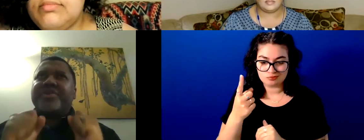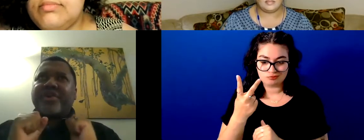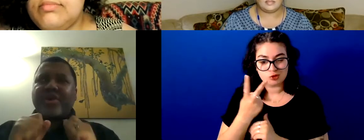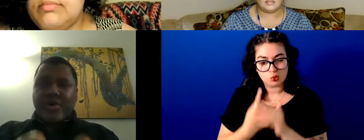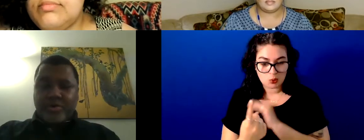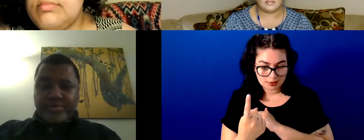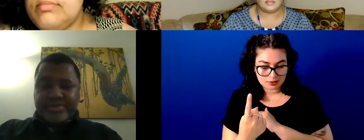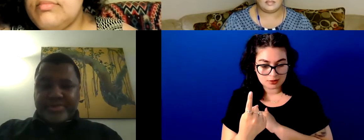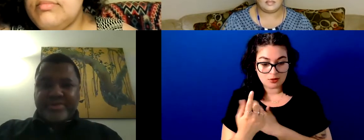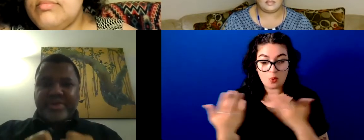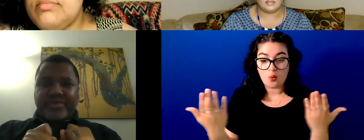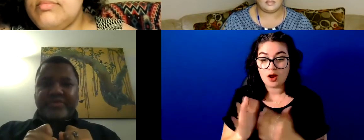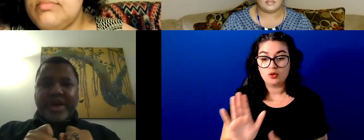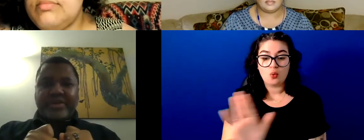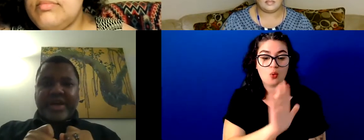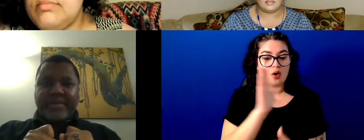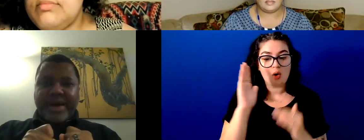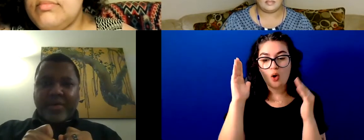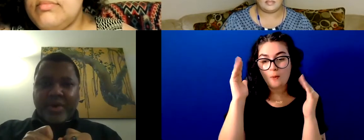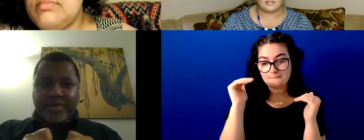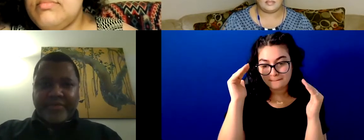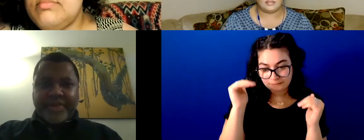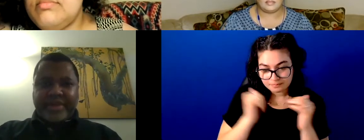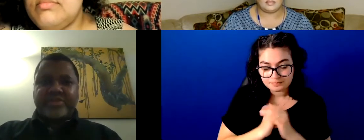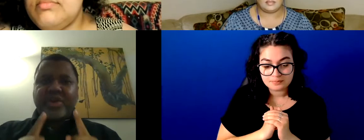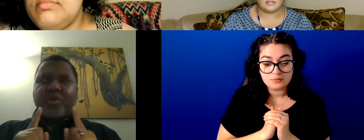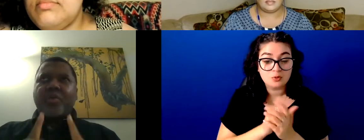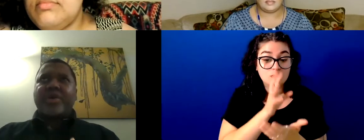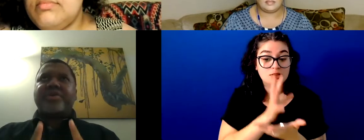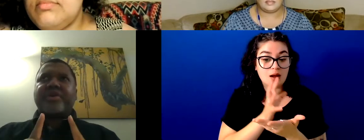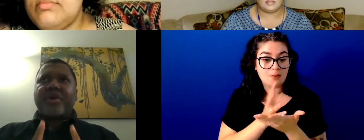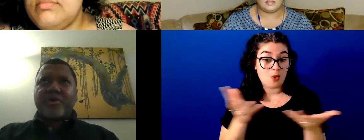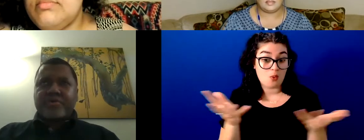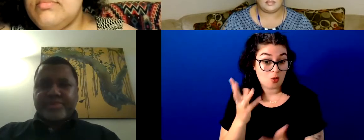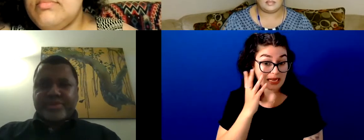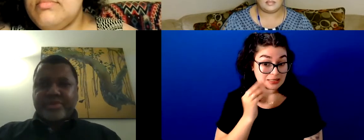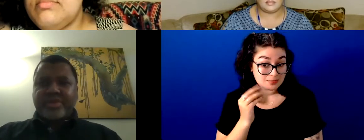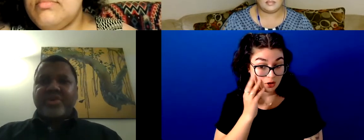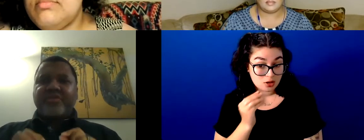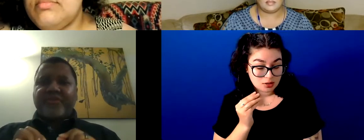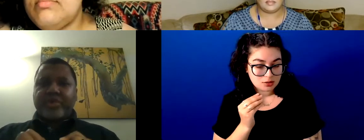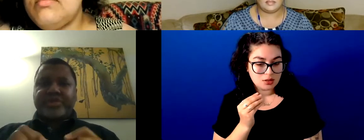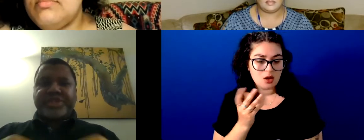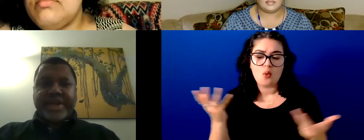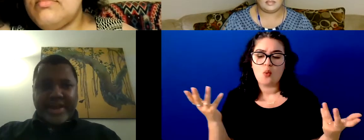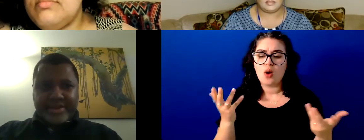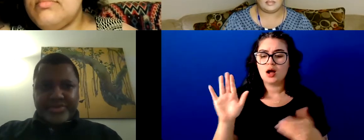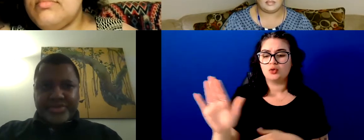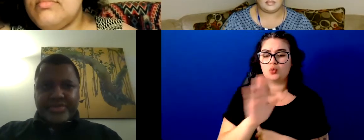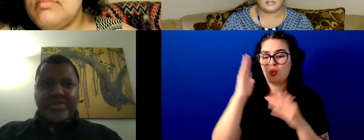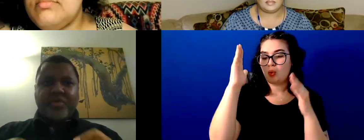are your hopes? We've talked a lot about what we face. What are your hopes for